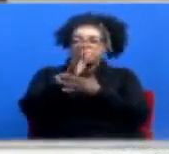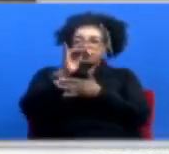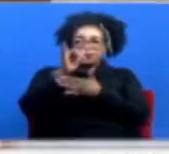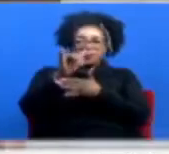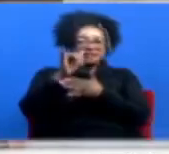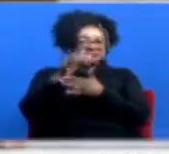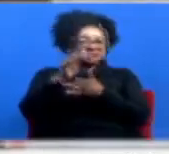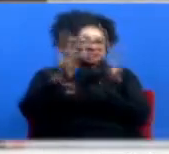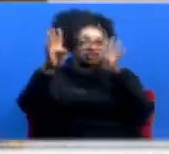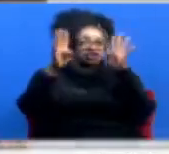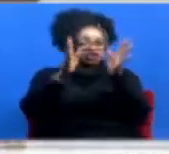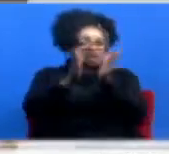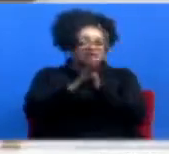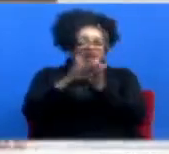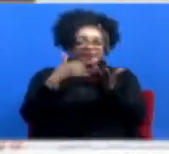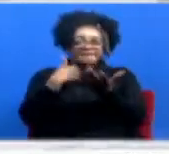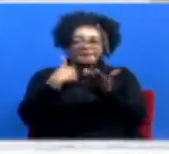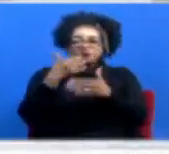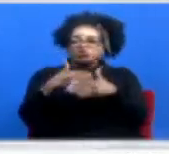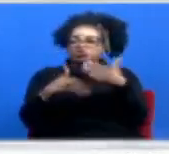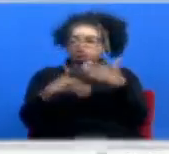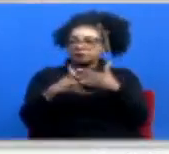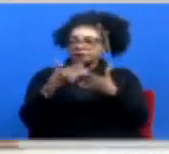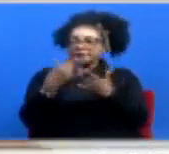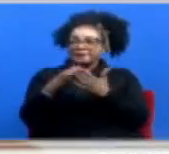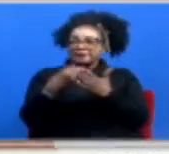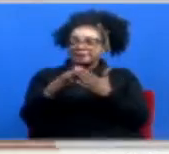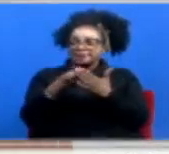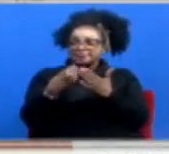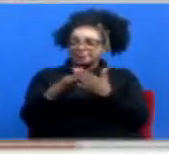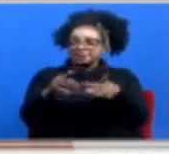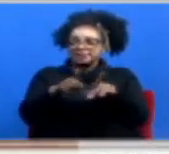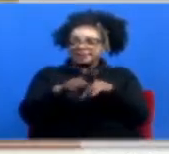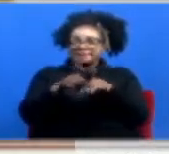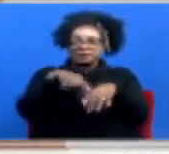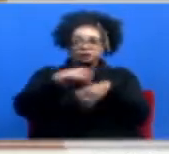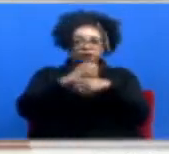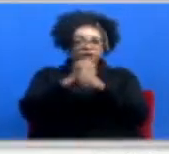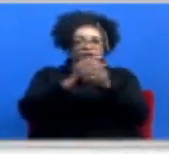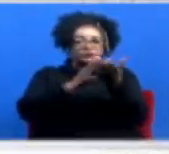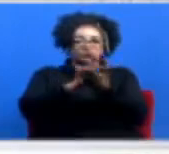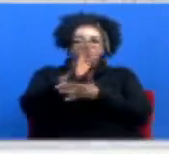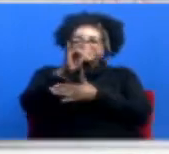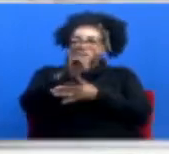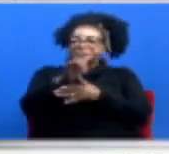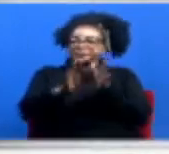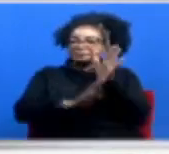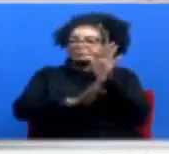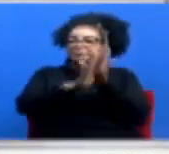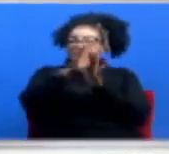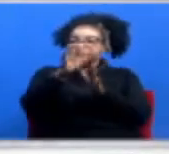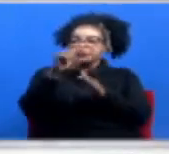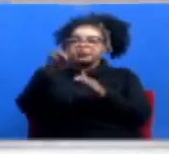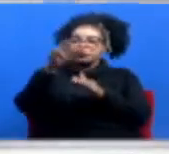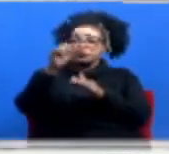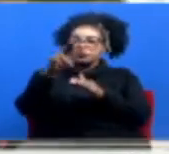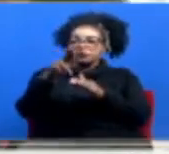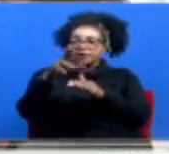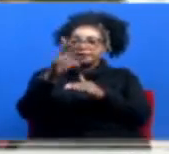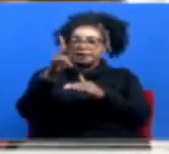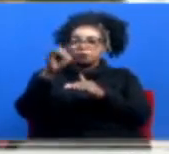and entering into construction, financing and insurance agreements for the development of Aror and Kimore